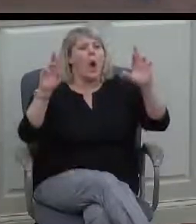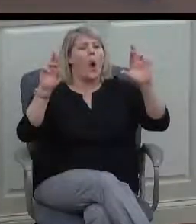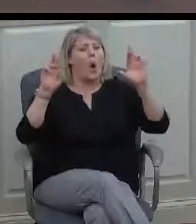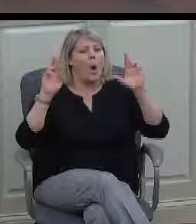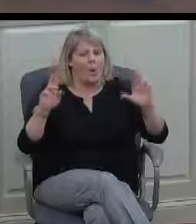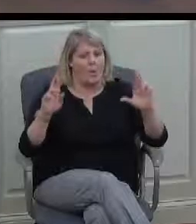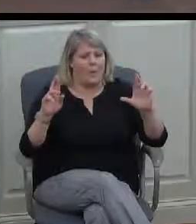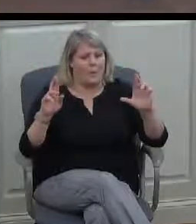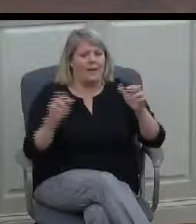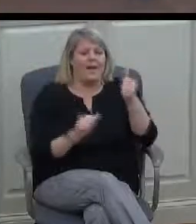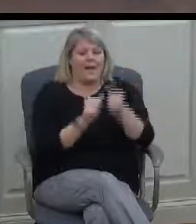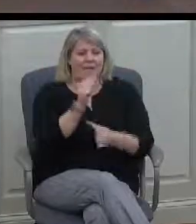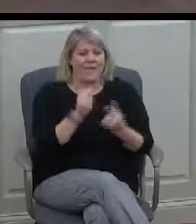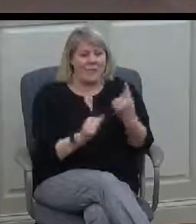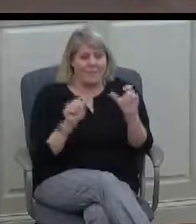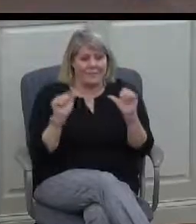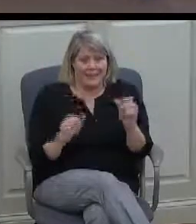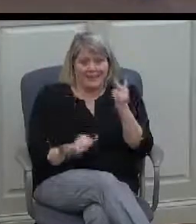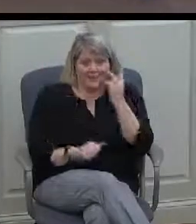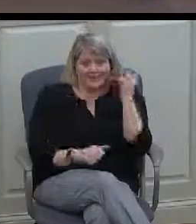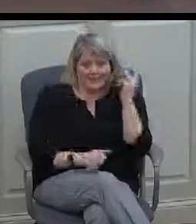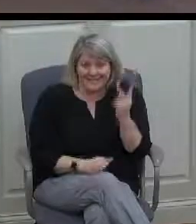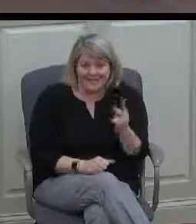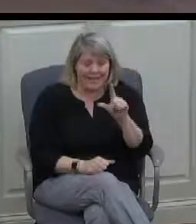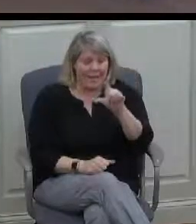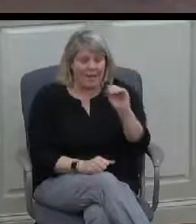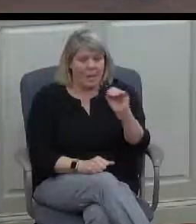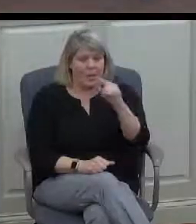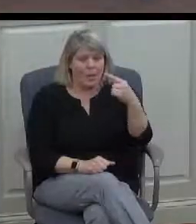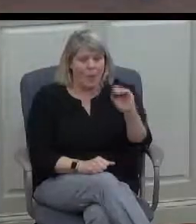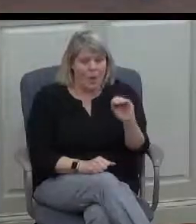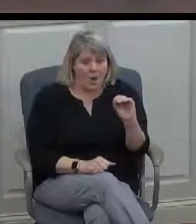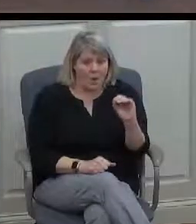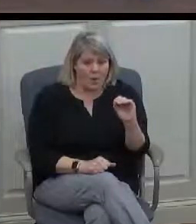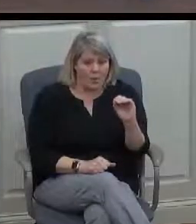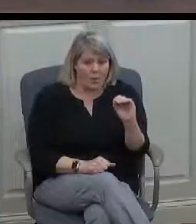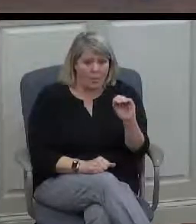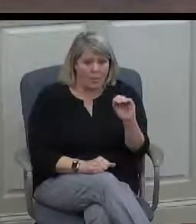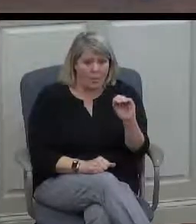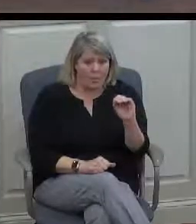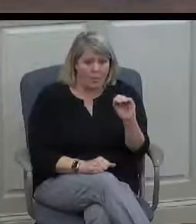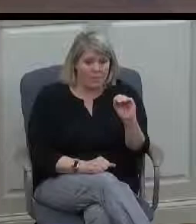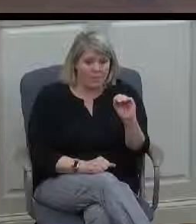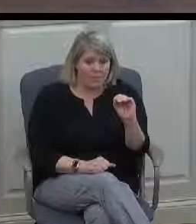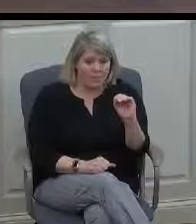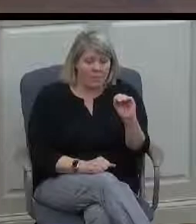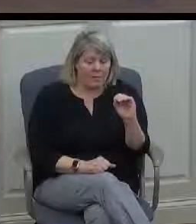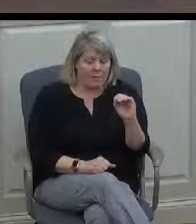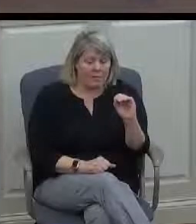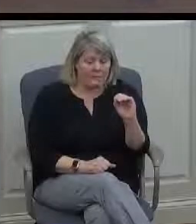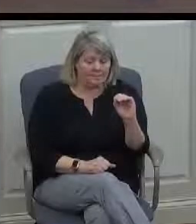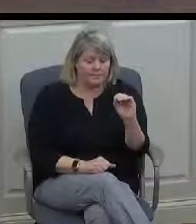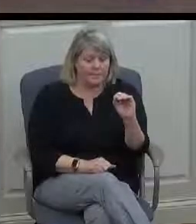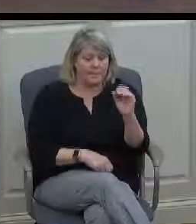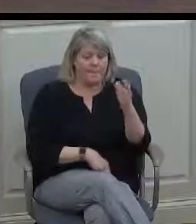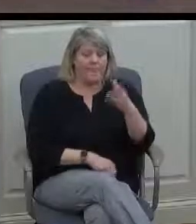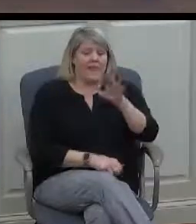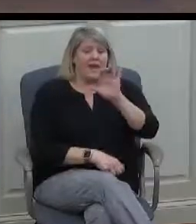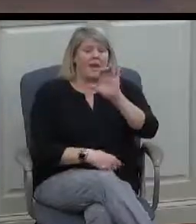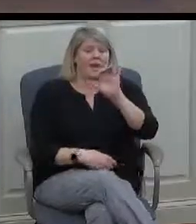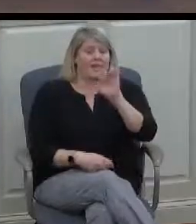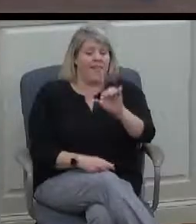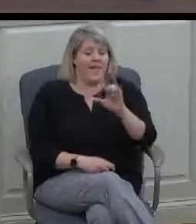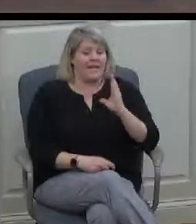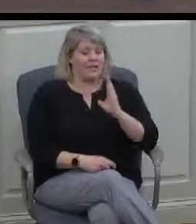that everyone can see. Don't know if we have a camera I need to get this in front of. But this is the